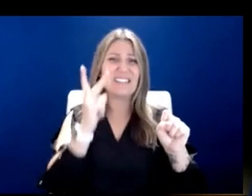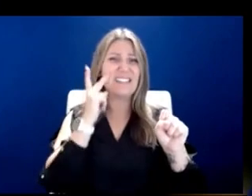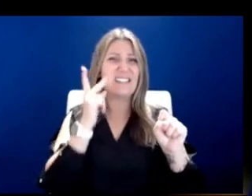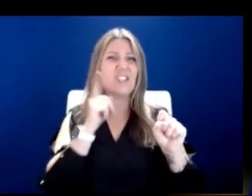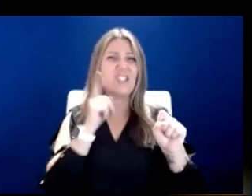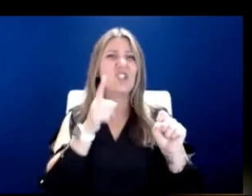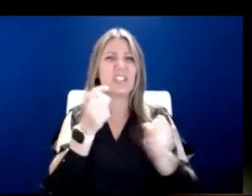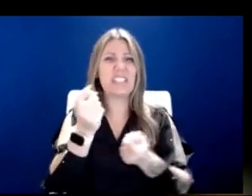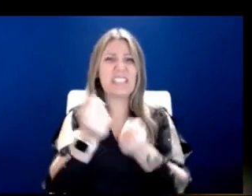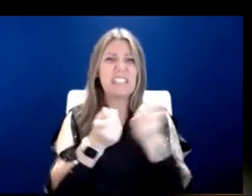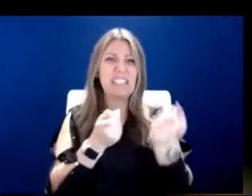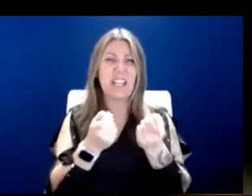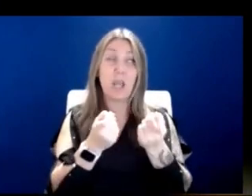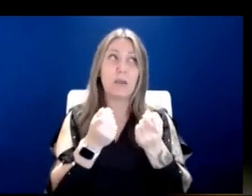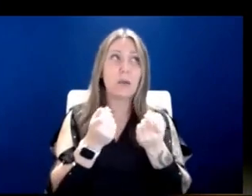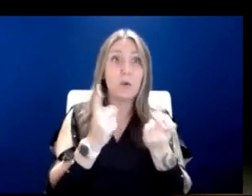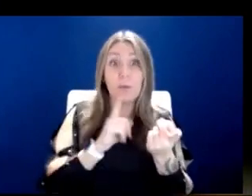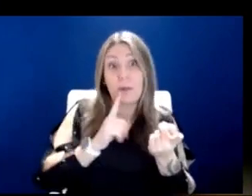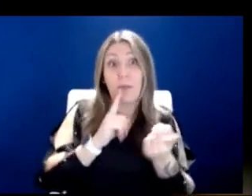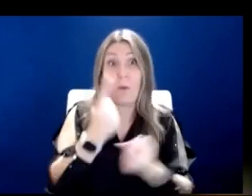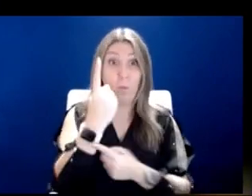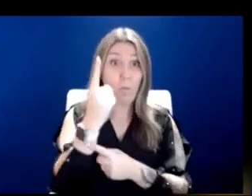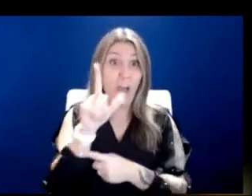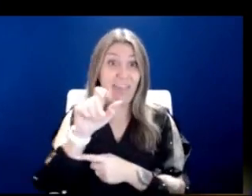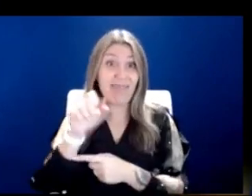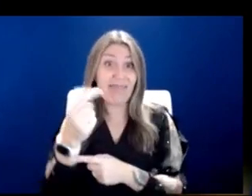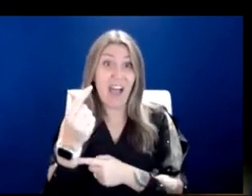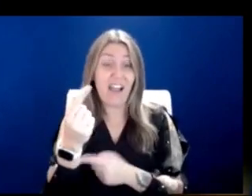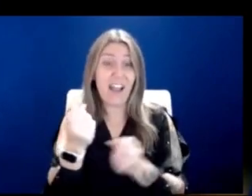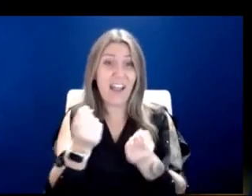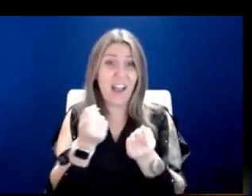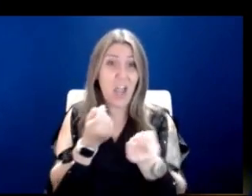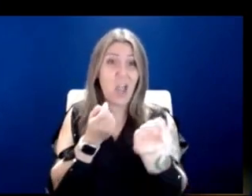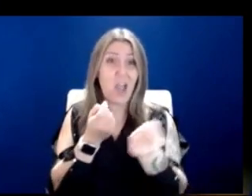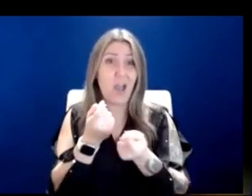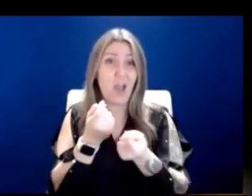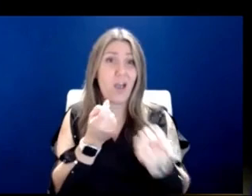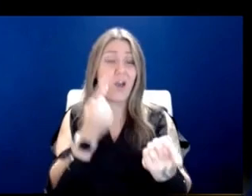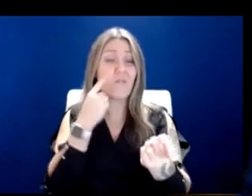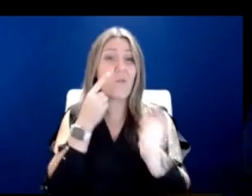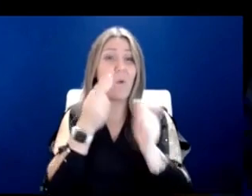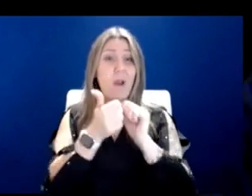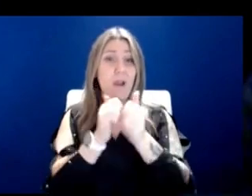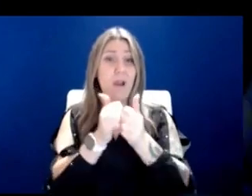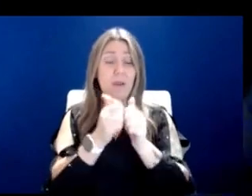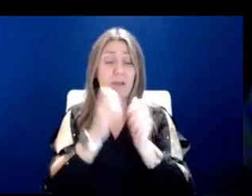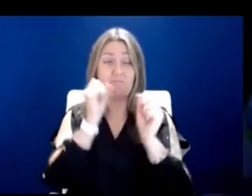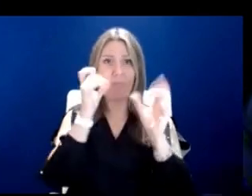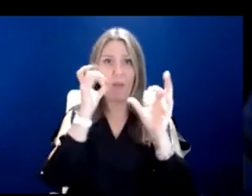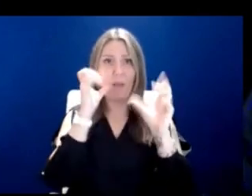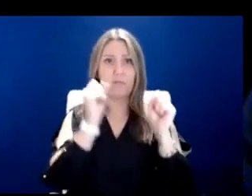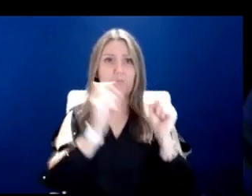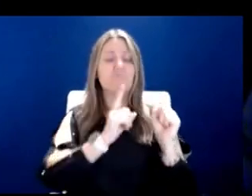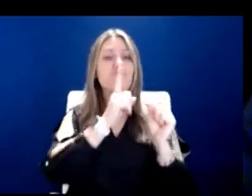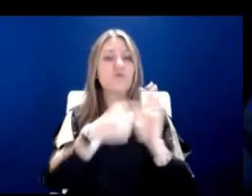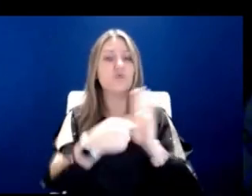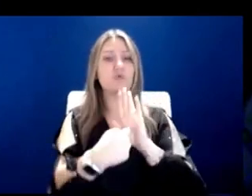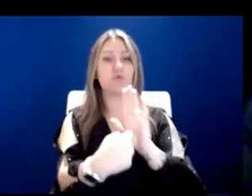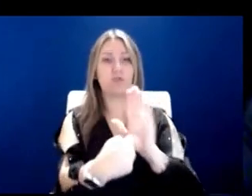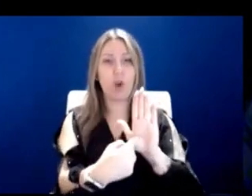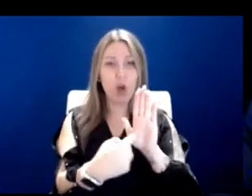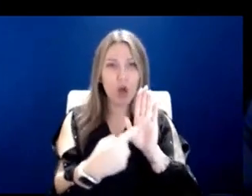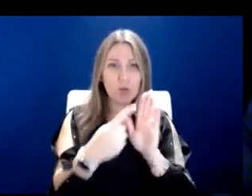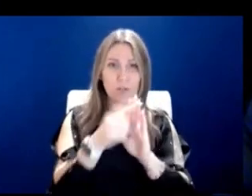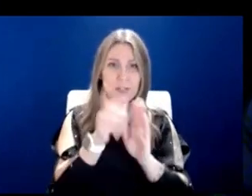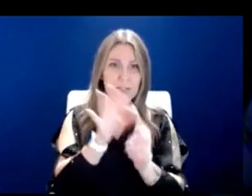one leg just so she can compete. It was phenomenal. And, again, I think it really shows the spirit of the